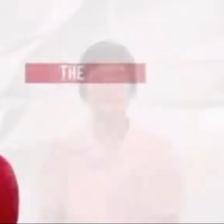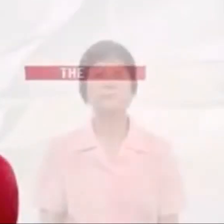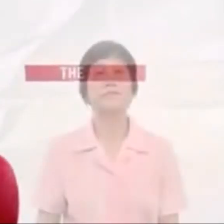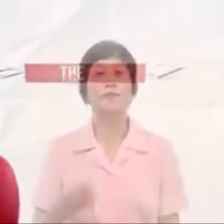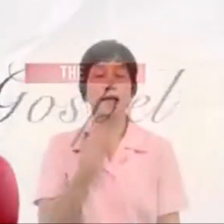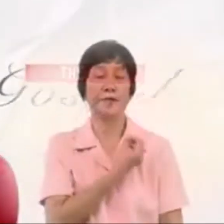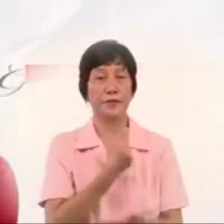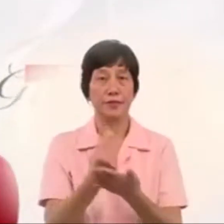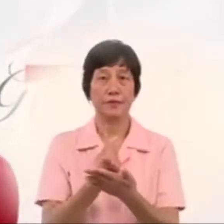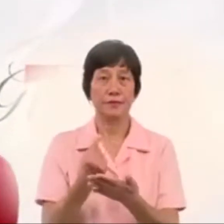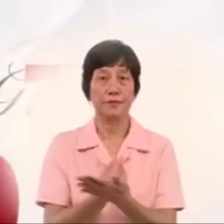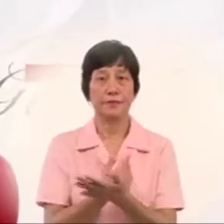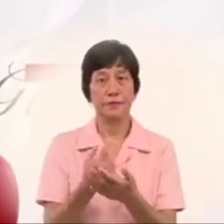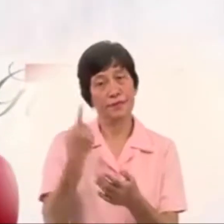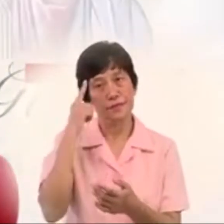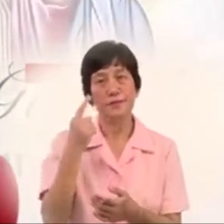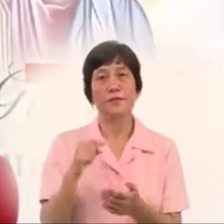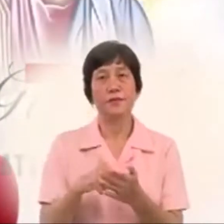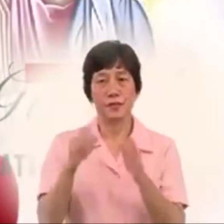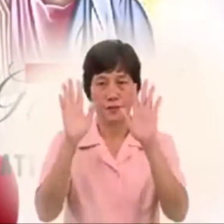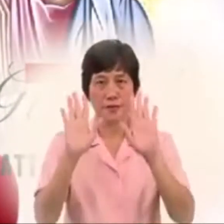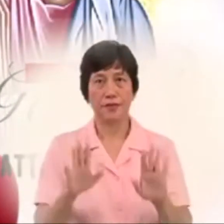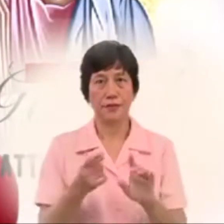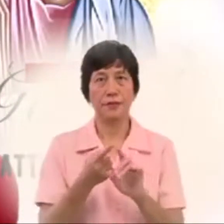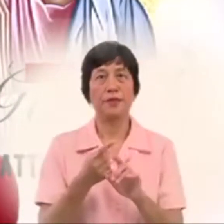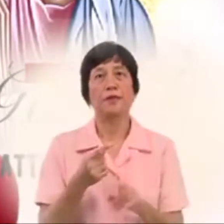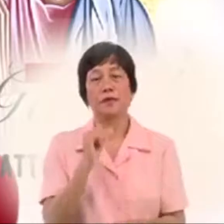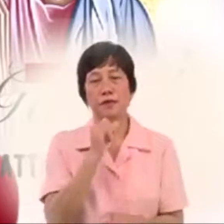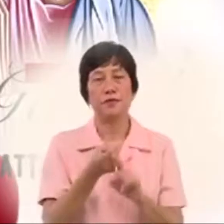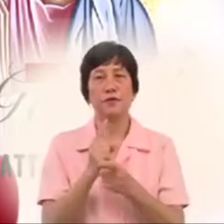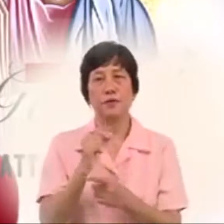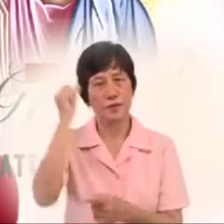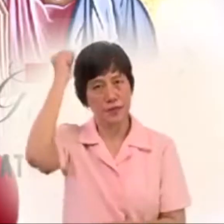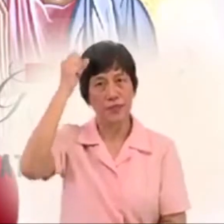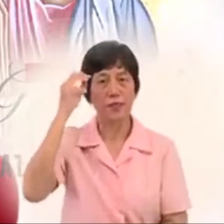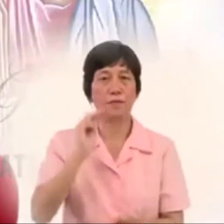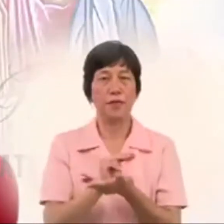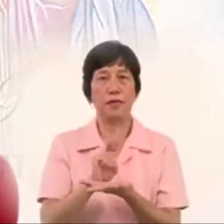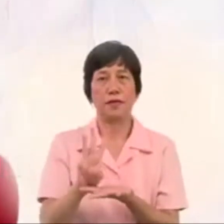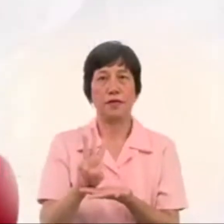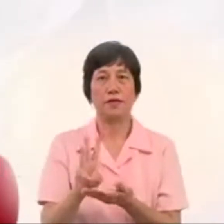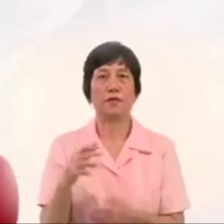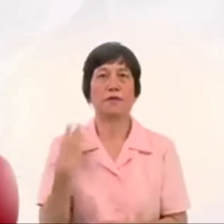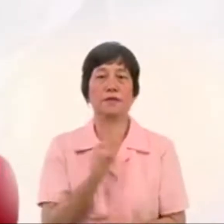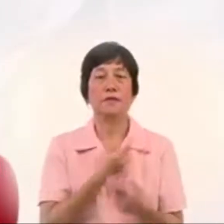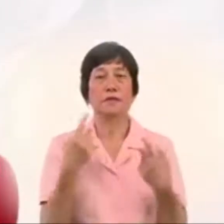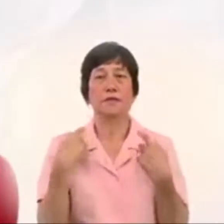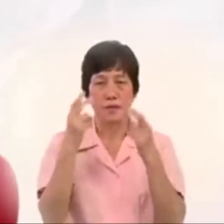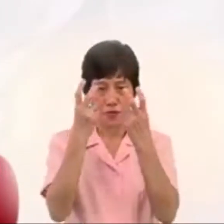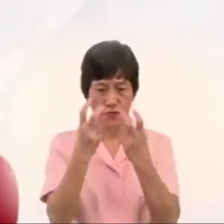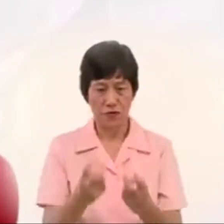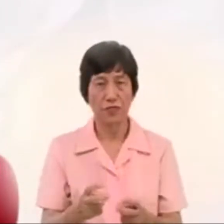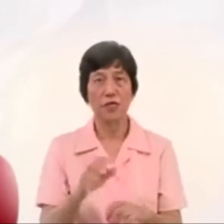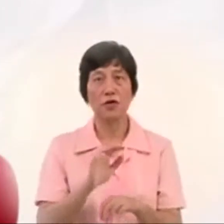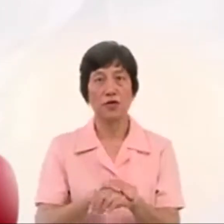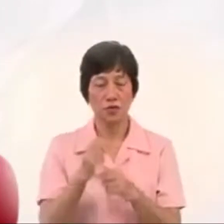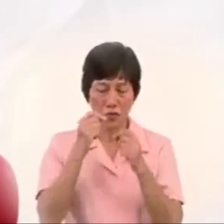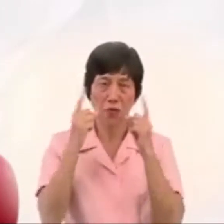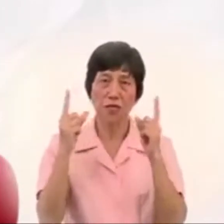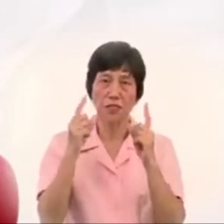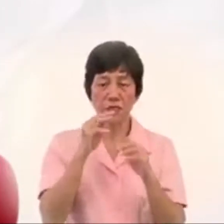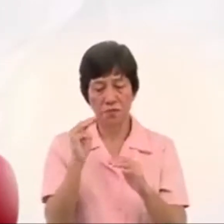Our gospel passage for this Sunday is taken from St. Matthew. We have been reflecting on the surprising and